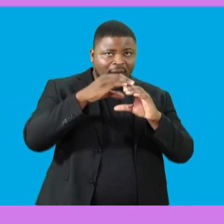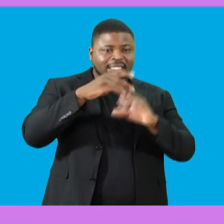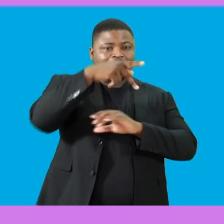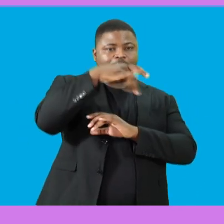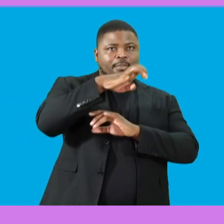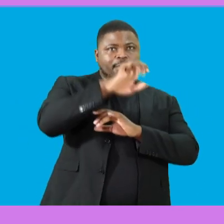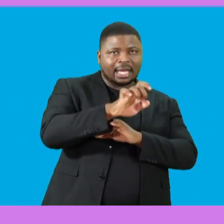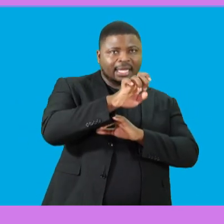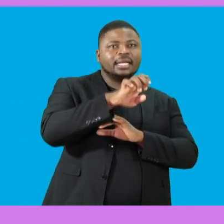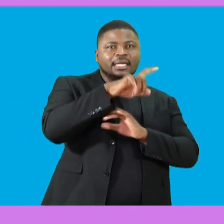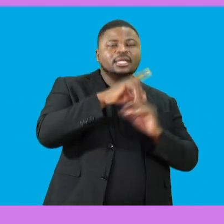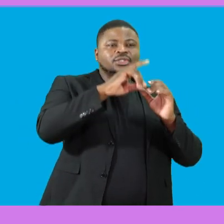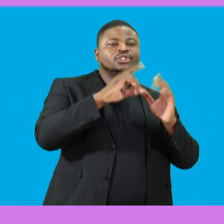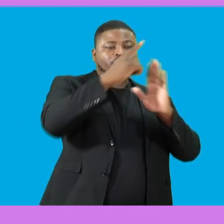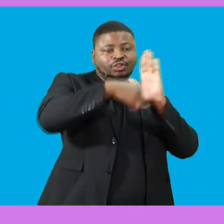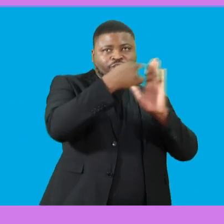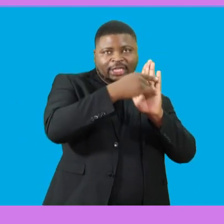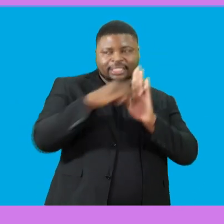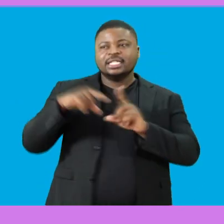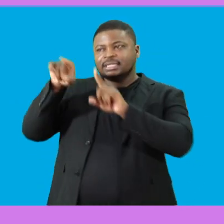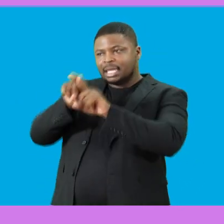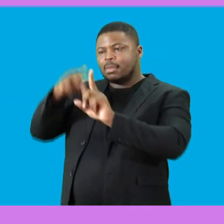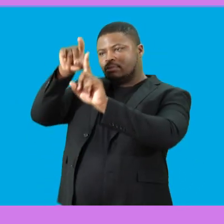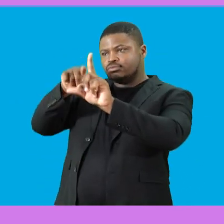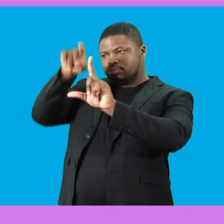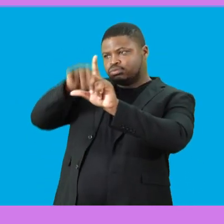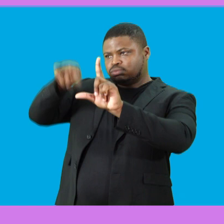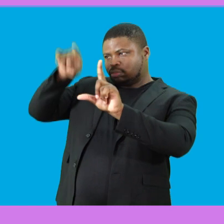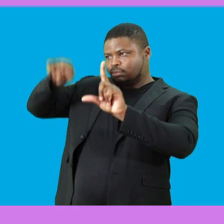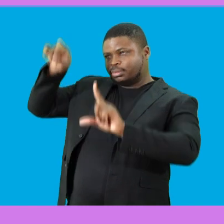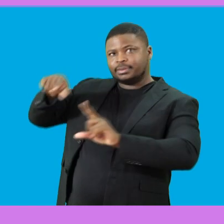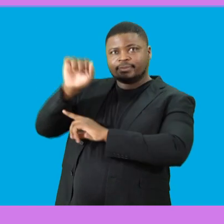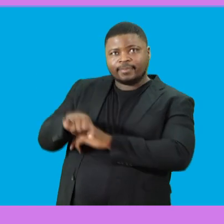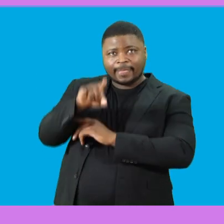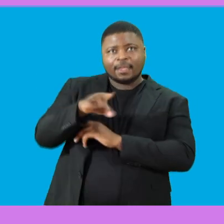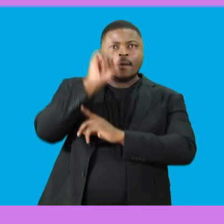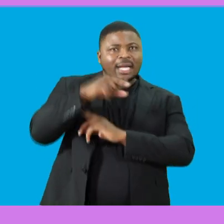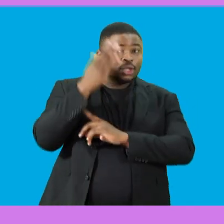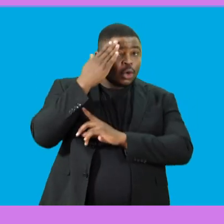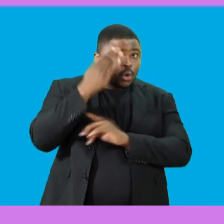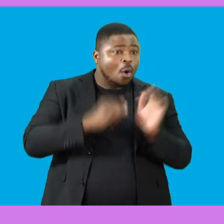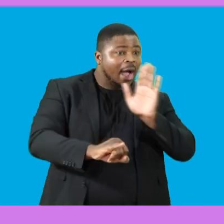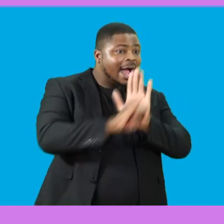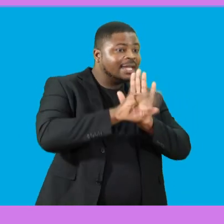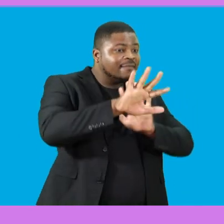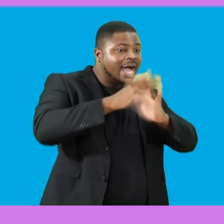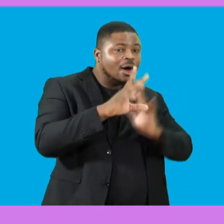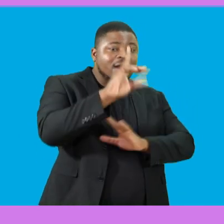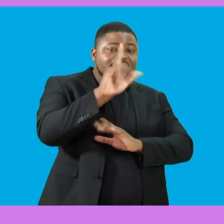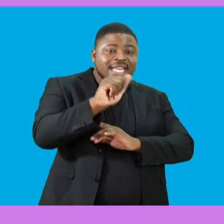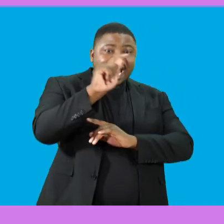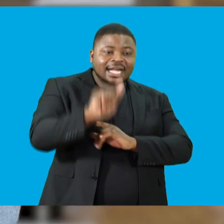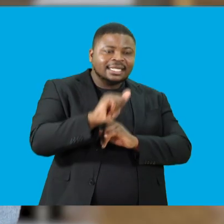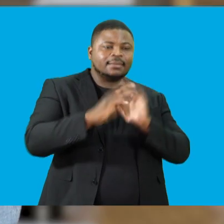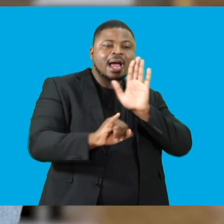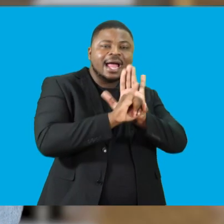chart as well as a line graph. You should know how to classify data and summarize data, which are the processes